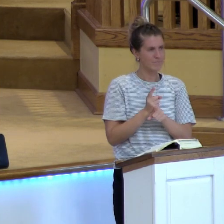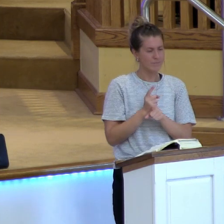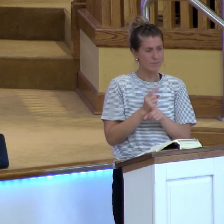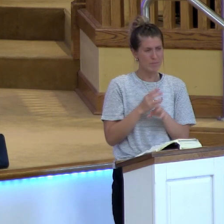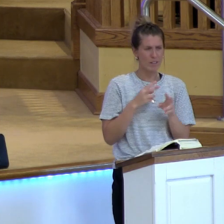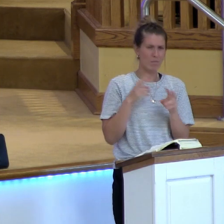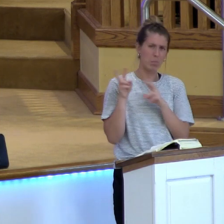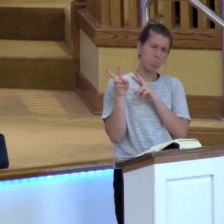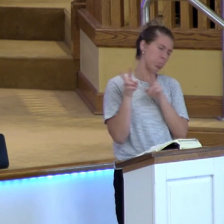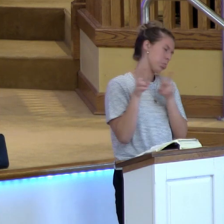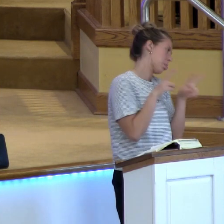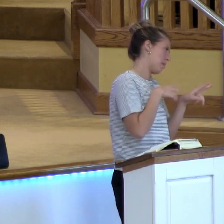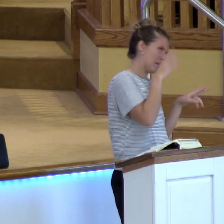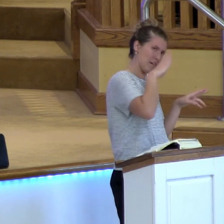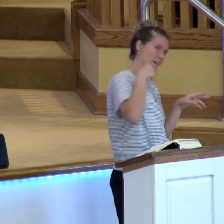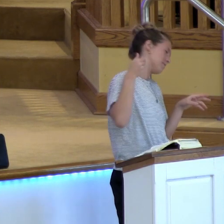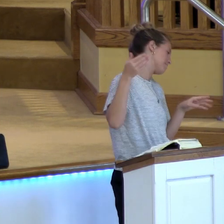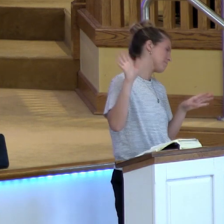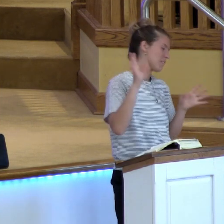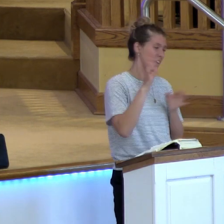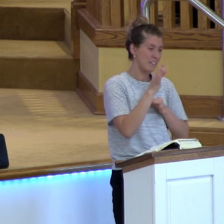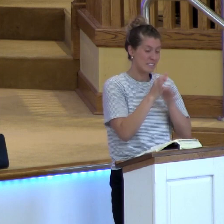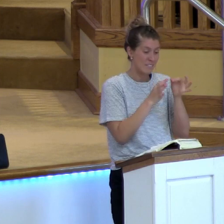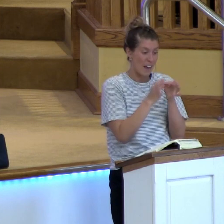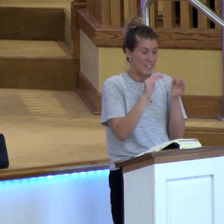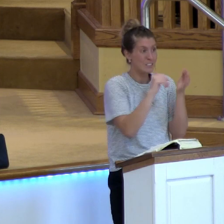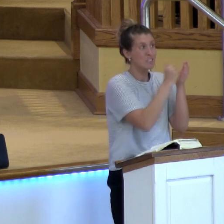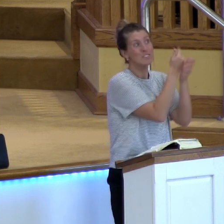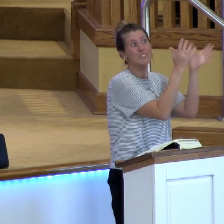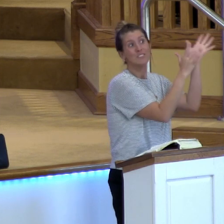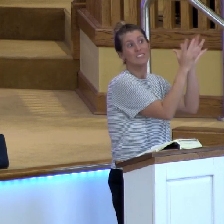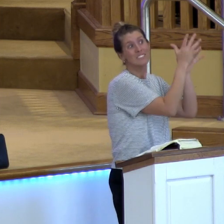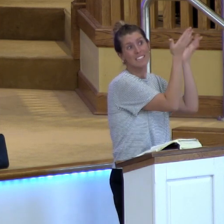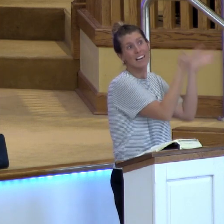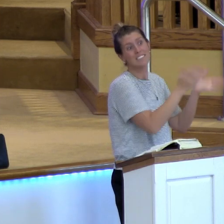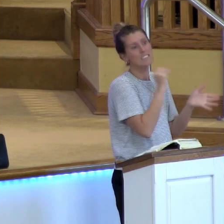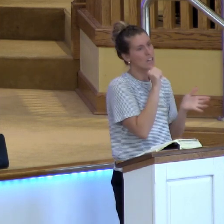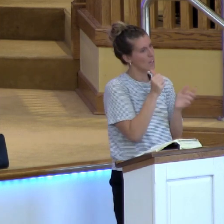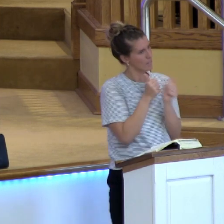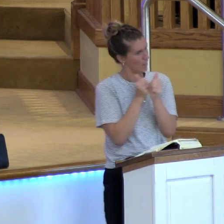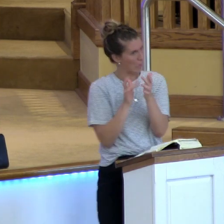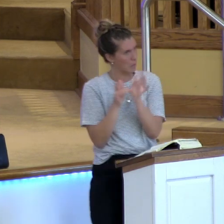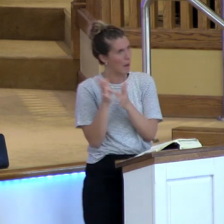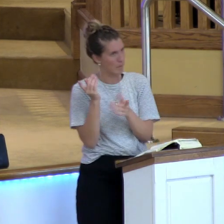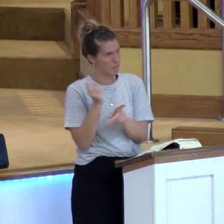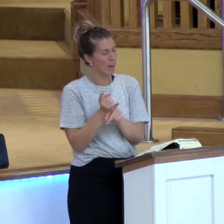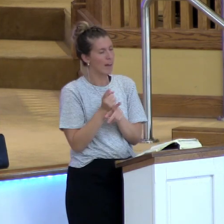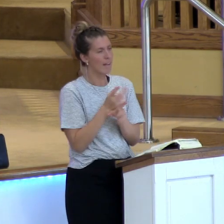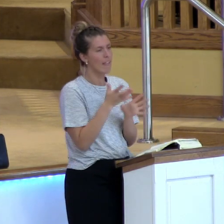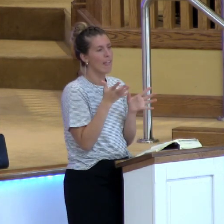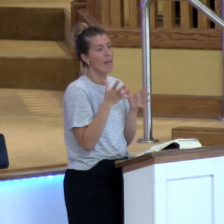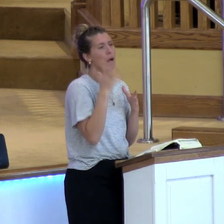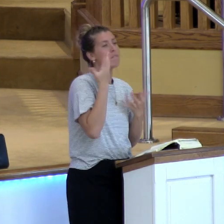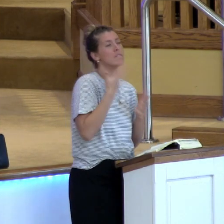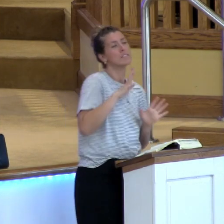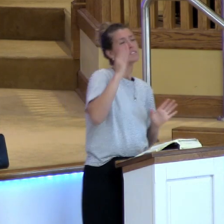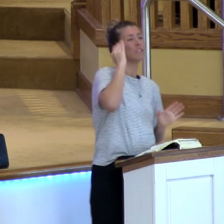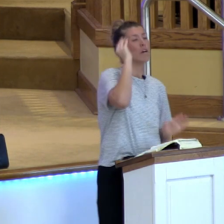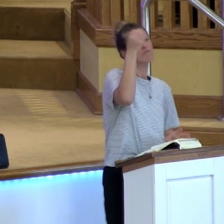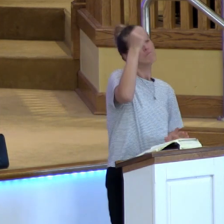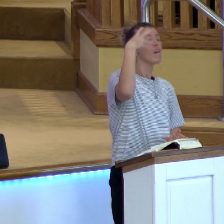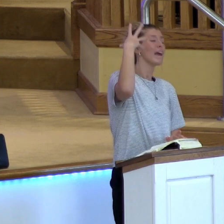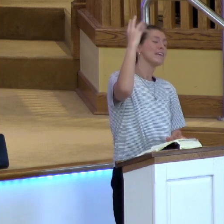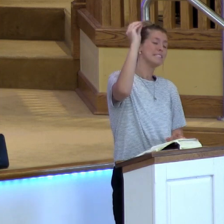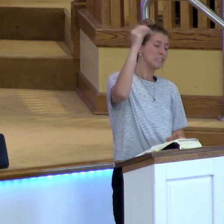on God. They have defined Jesus, a new Jesus. That's not the real biblical Jesus. They've become experts on grace all of a